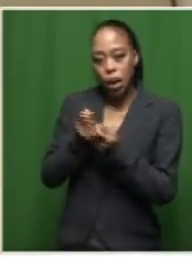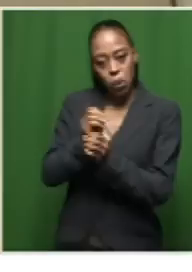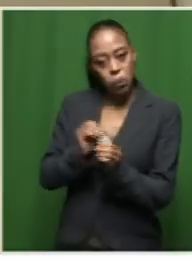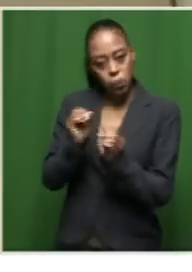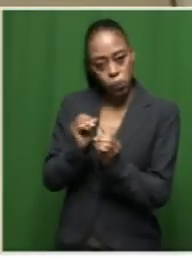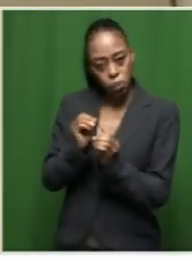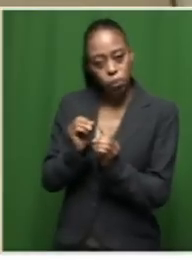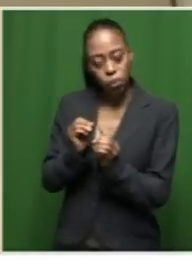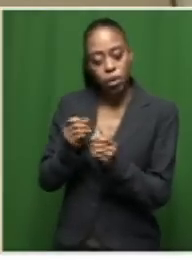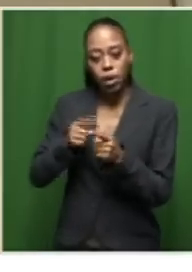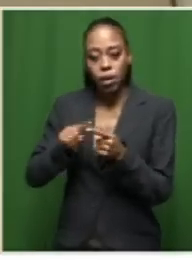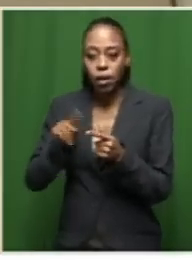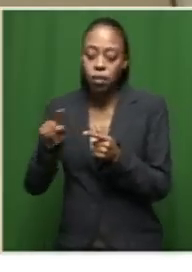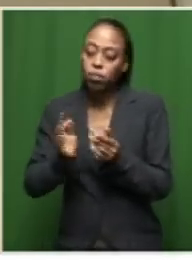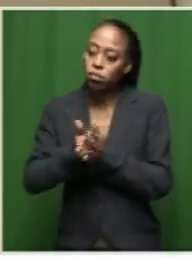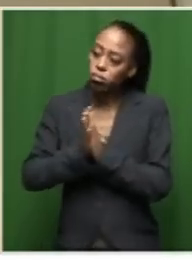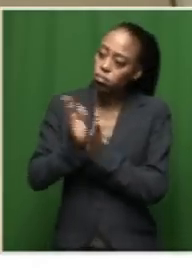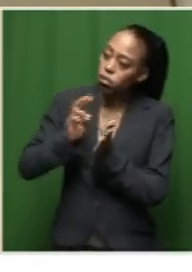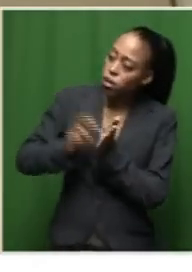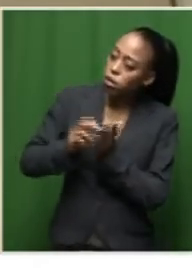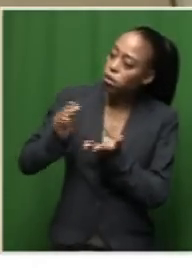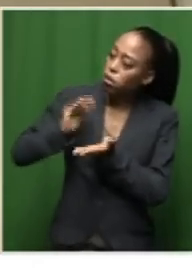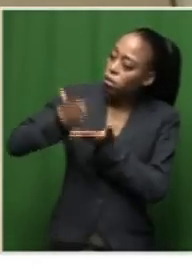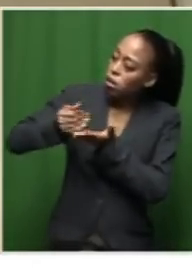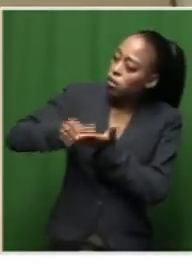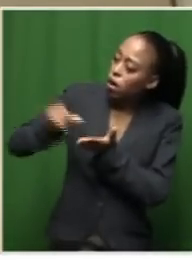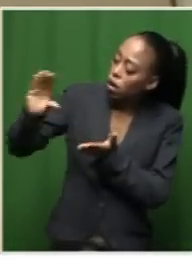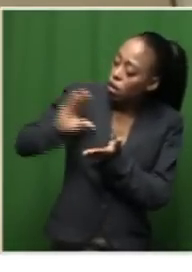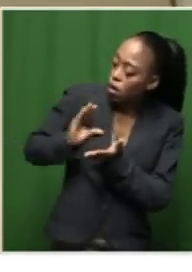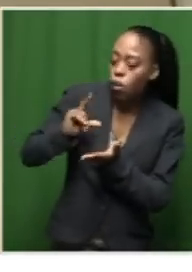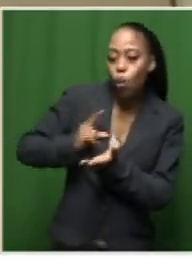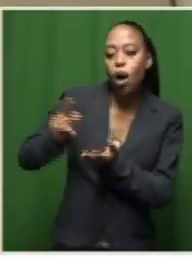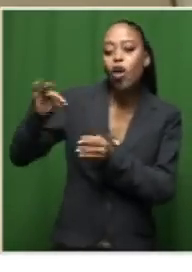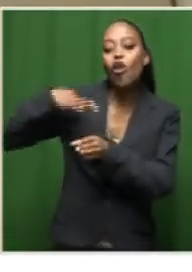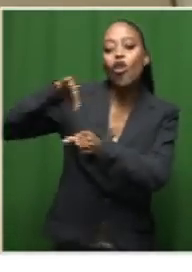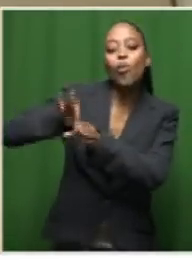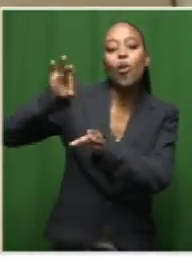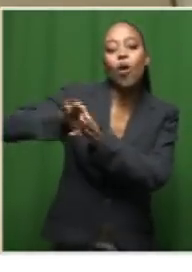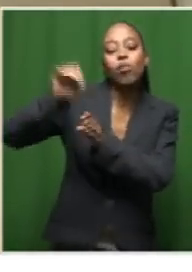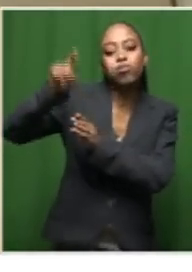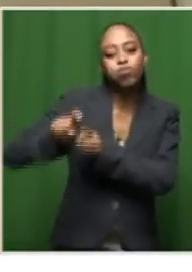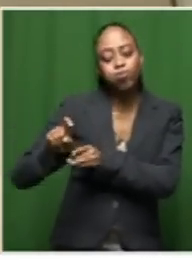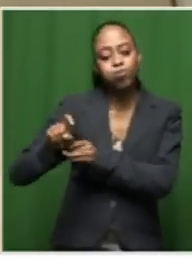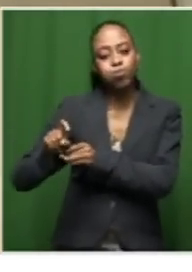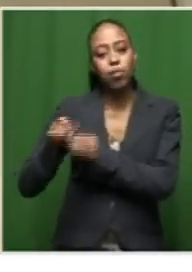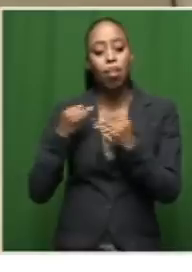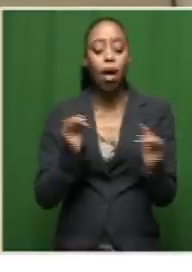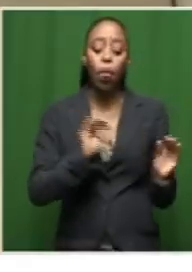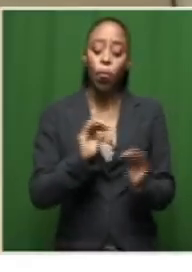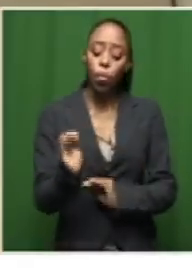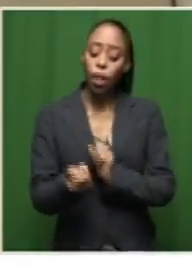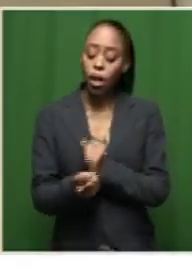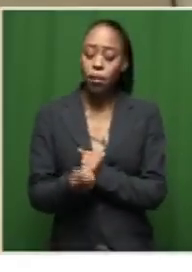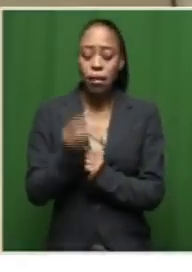income coming through. Therefore, they require their benefits in order to sustain themselves. So if there's a delay in